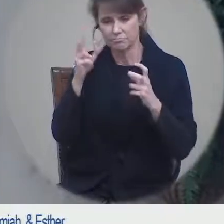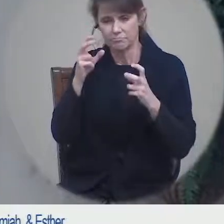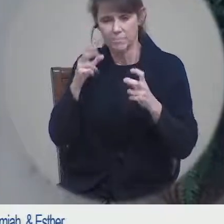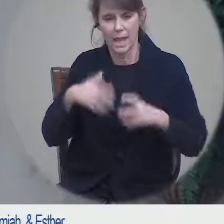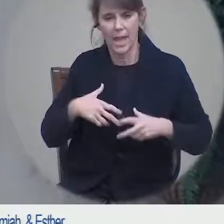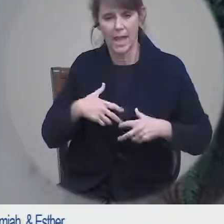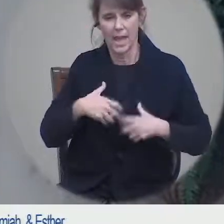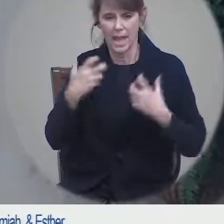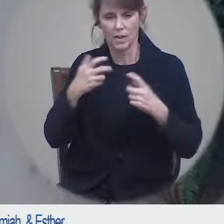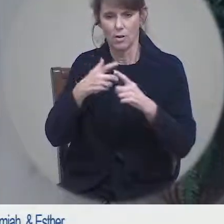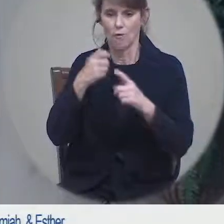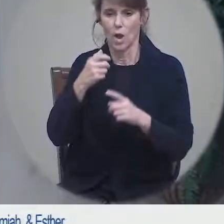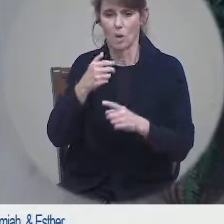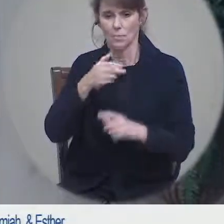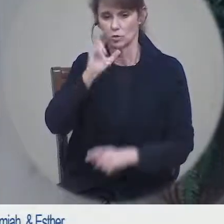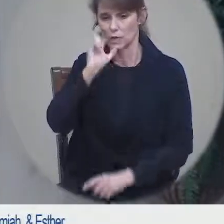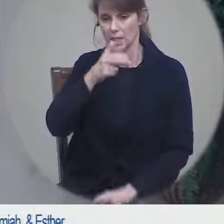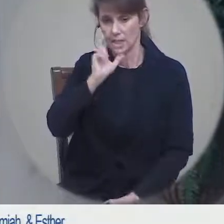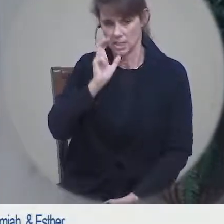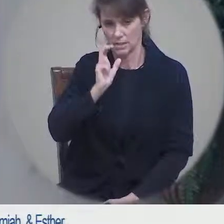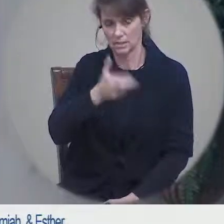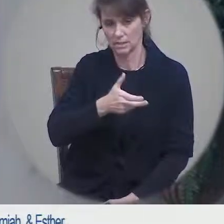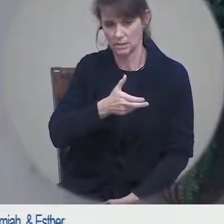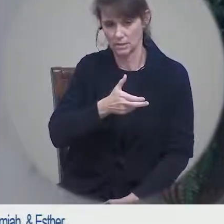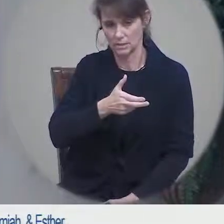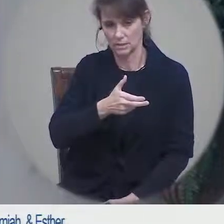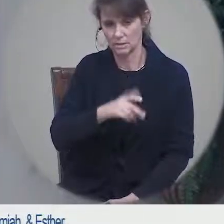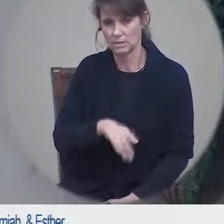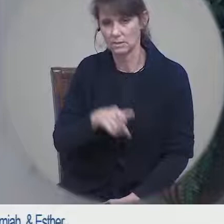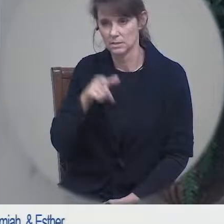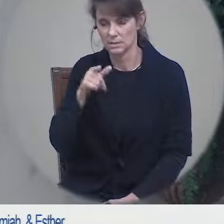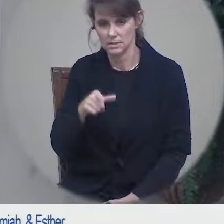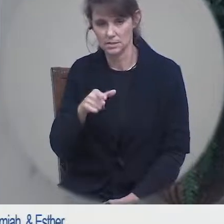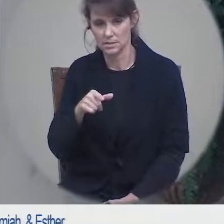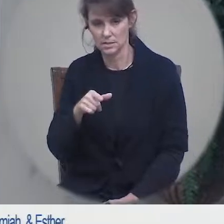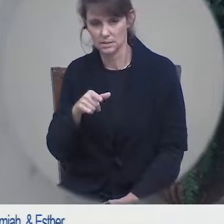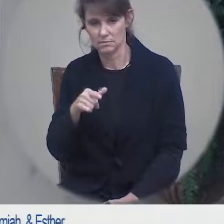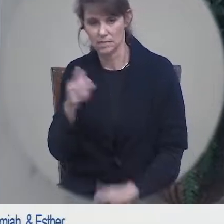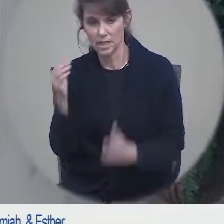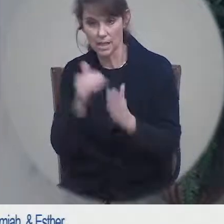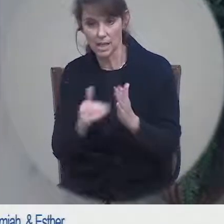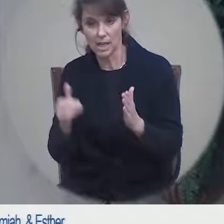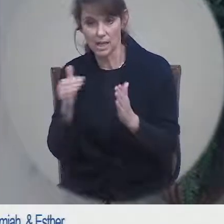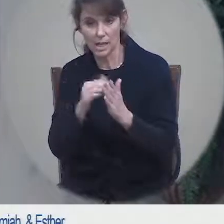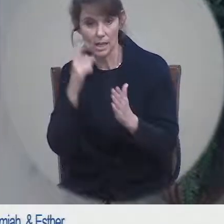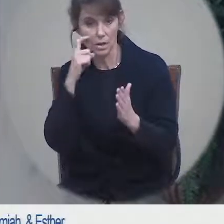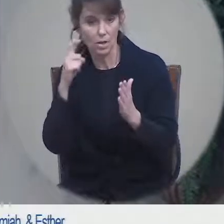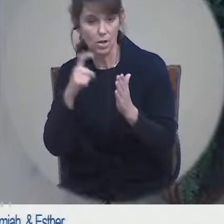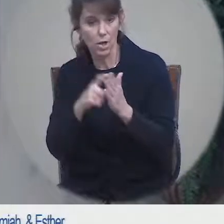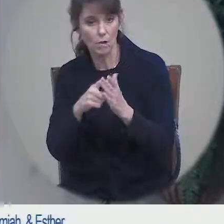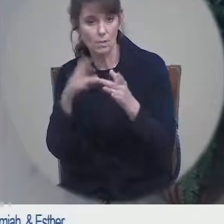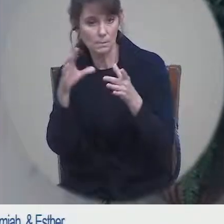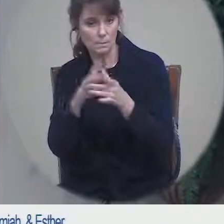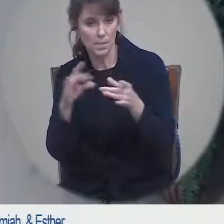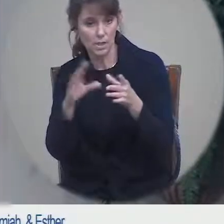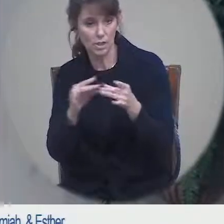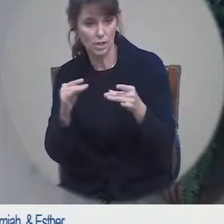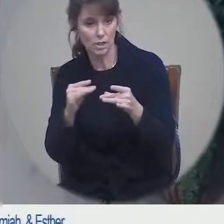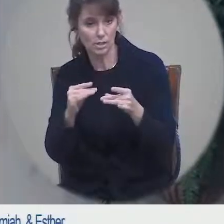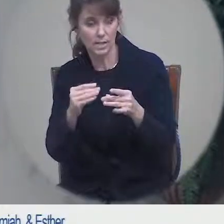mentioned before, the role of banqueting and drinking throughout this book is significant, and how it seems to rob at